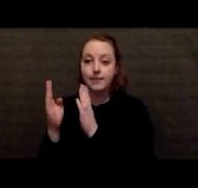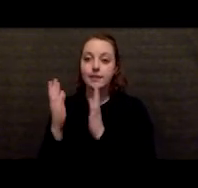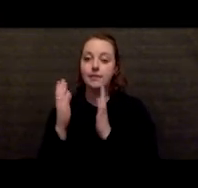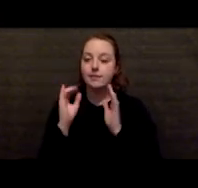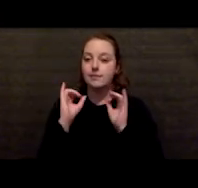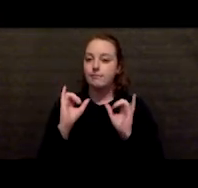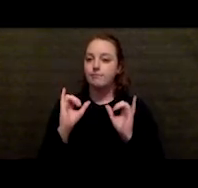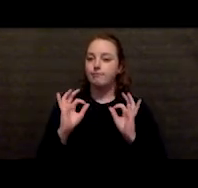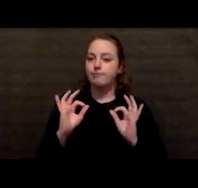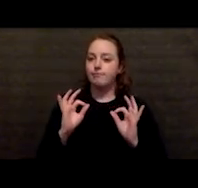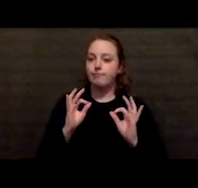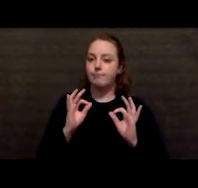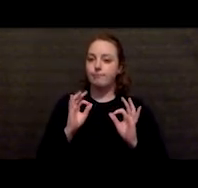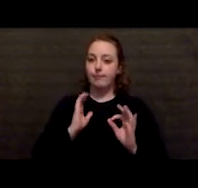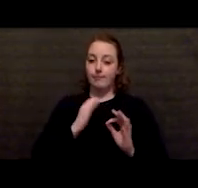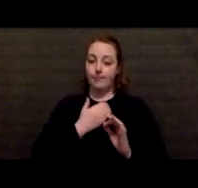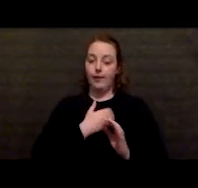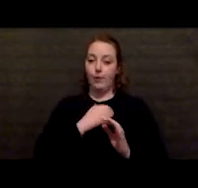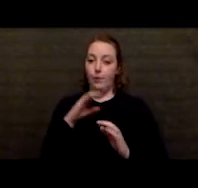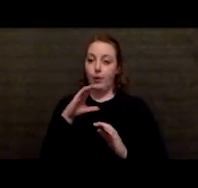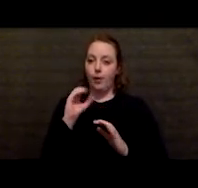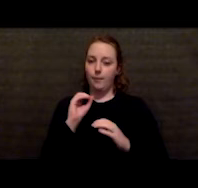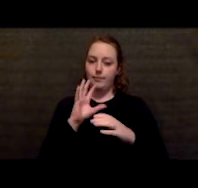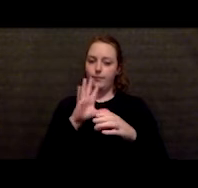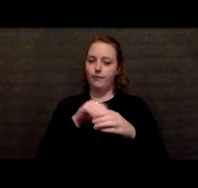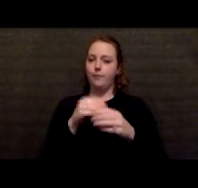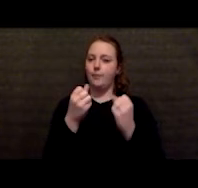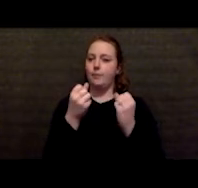in numerous projects like that.